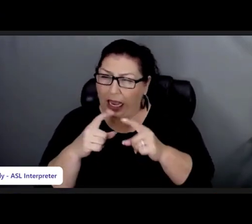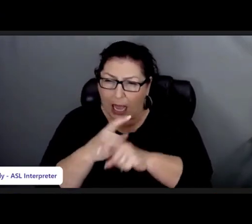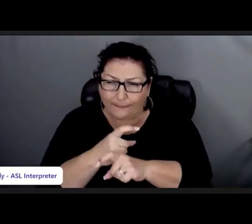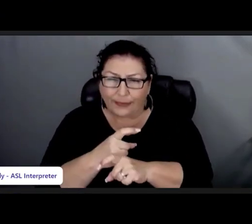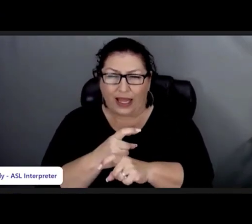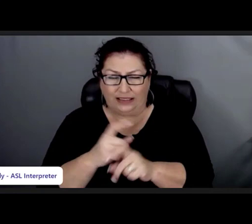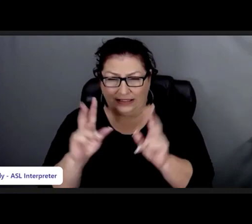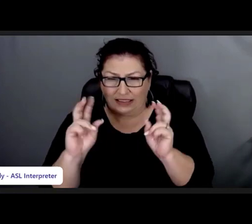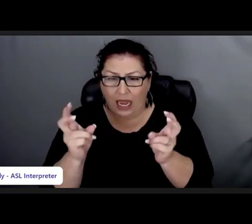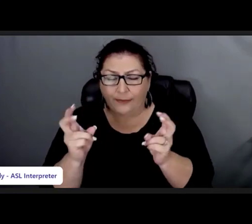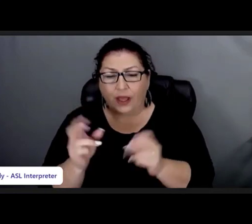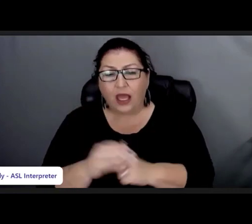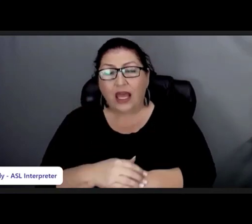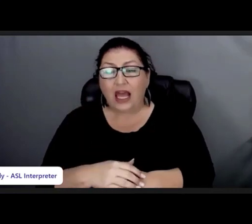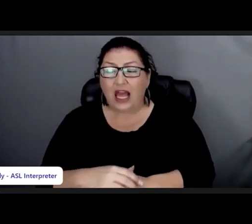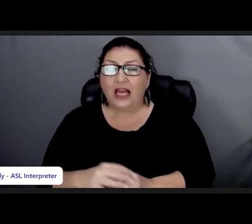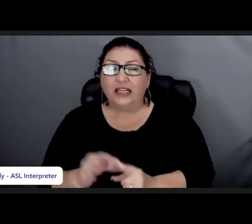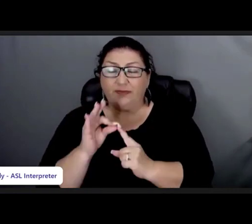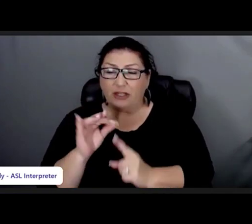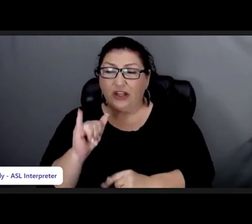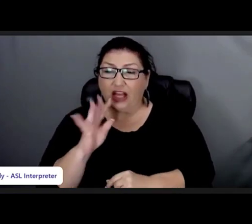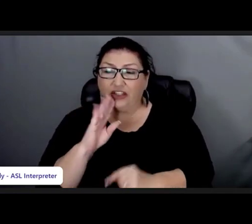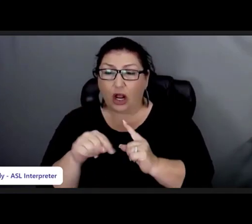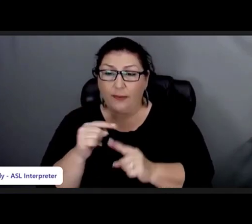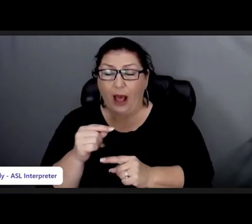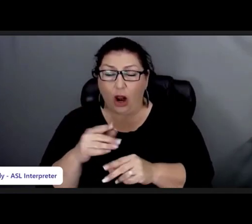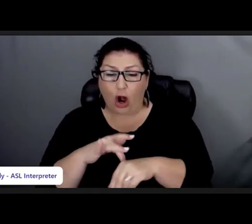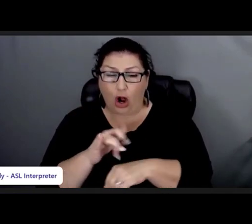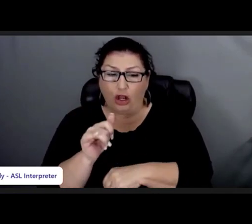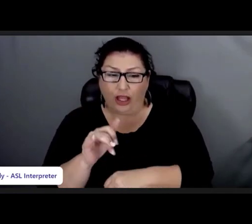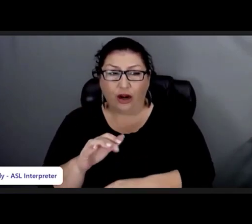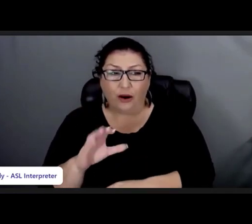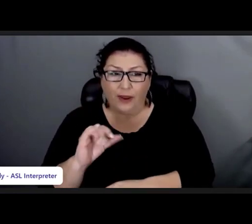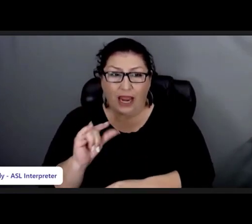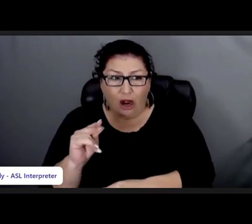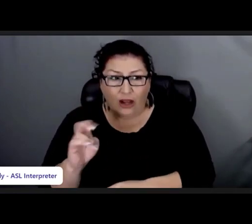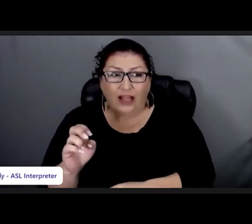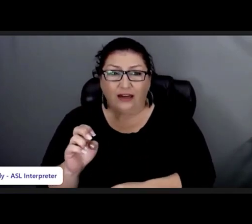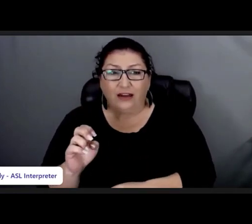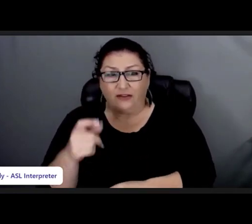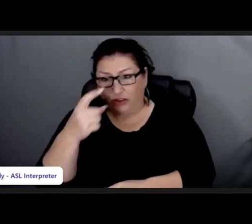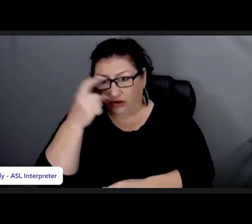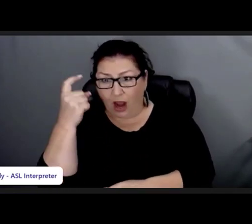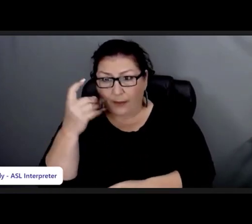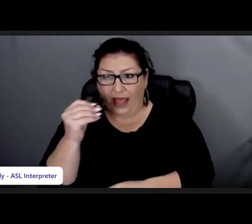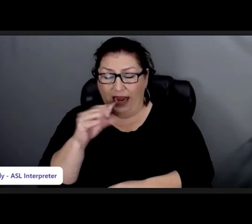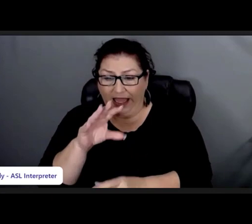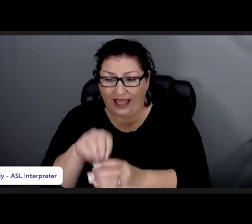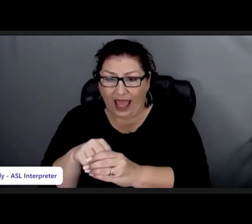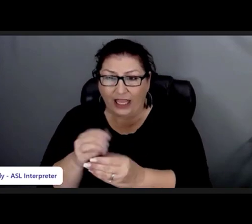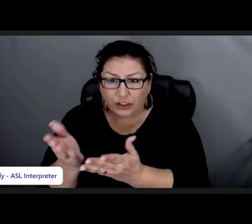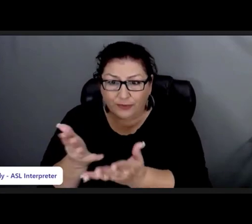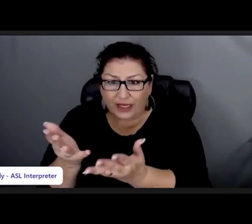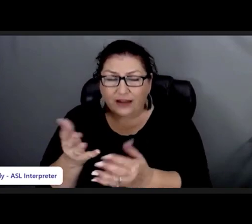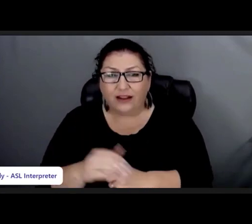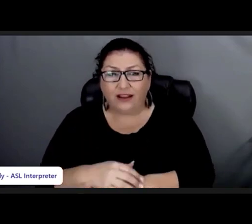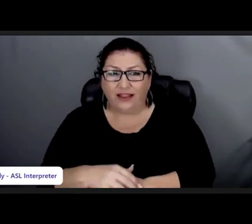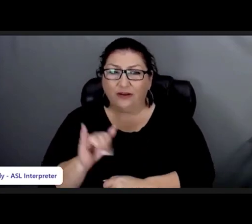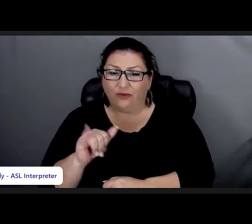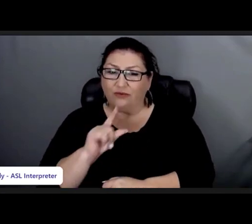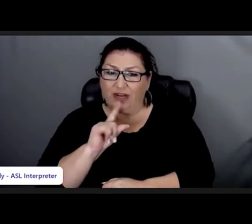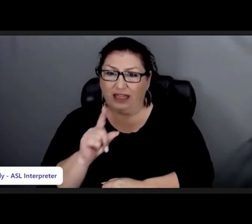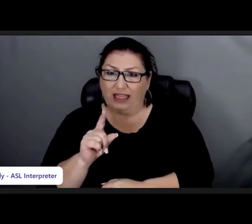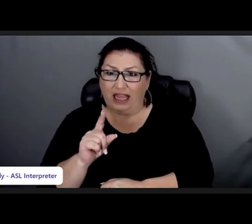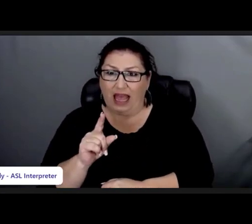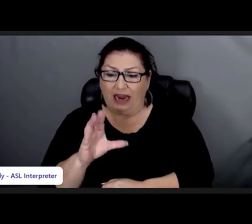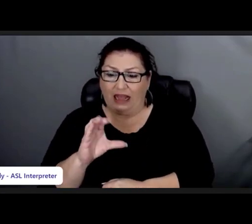and especially that referred to earlier by Carolyn as the role of trauma-informed engagement at a collective level.